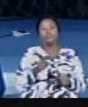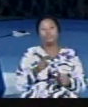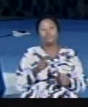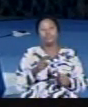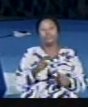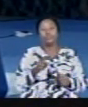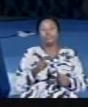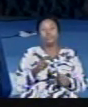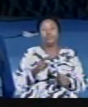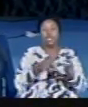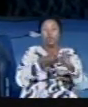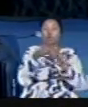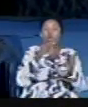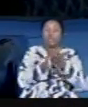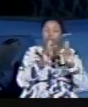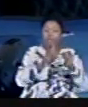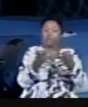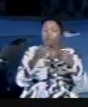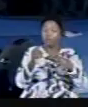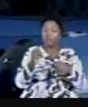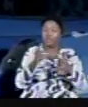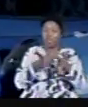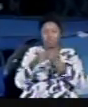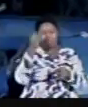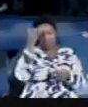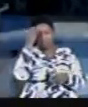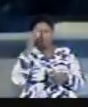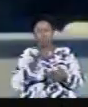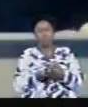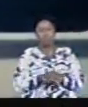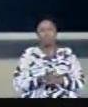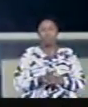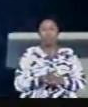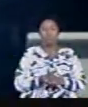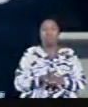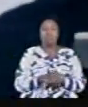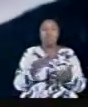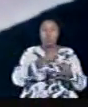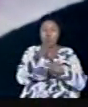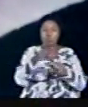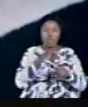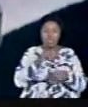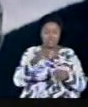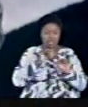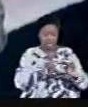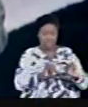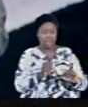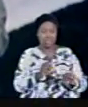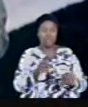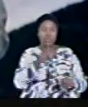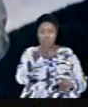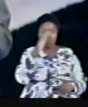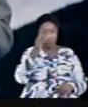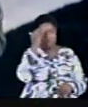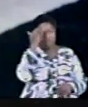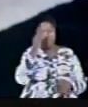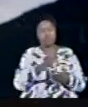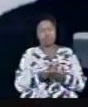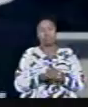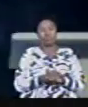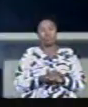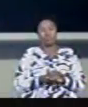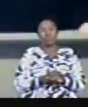When he comes, you will know. When he stays, you will know. If